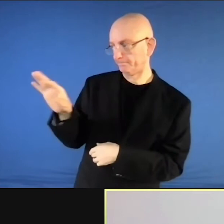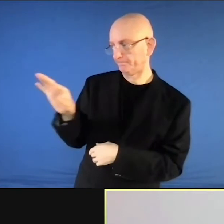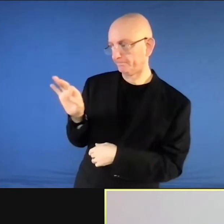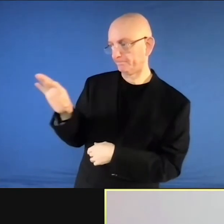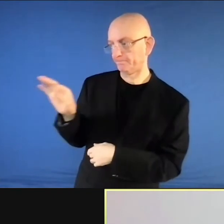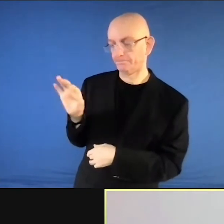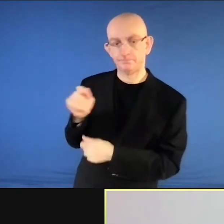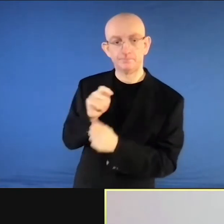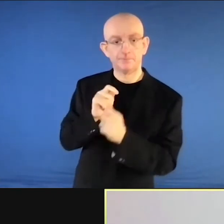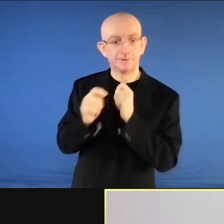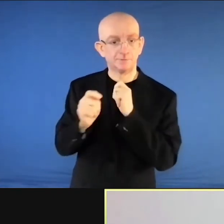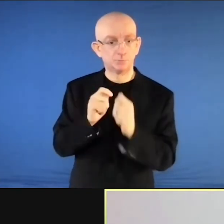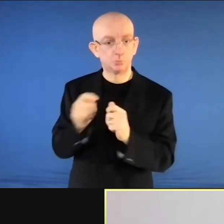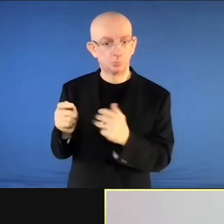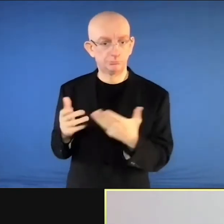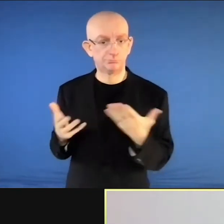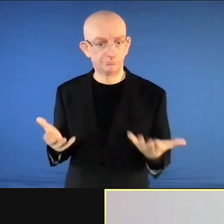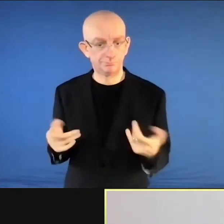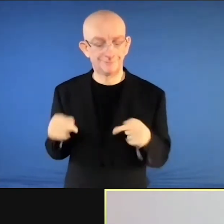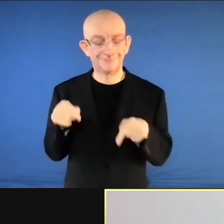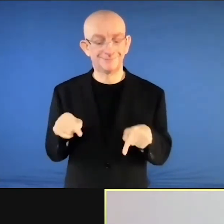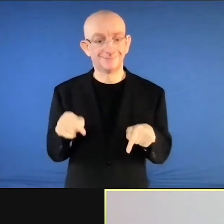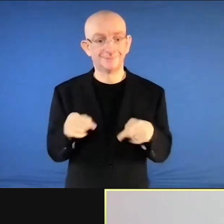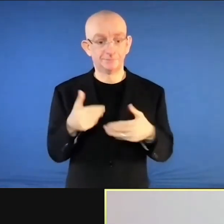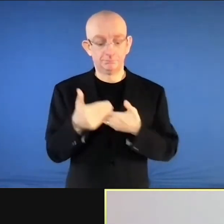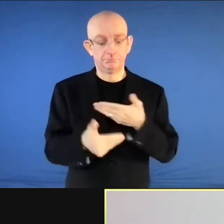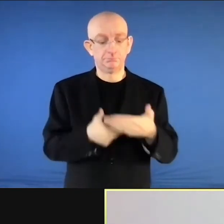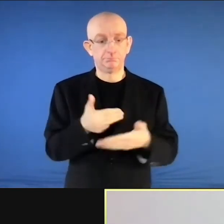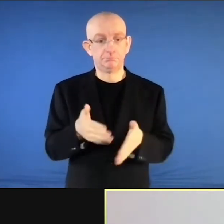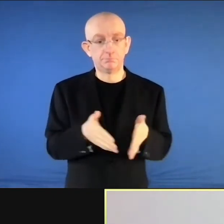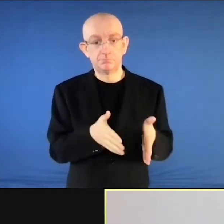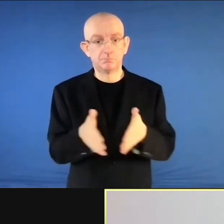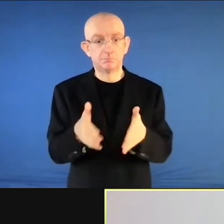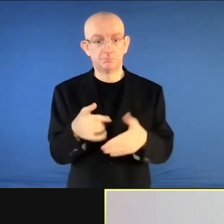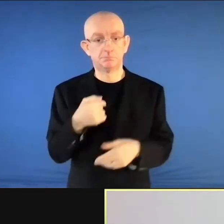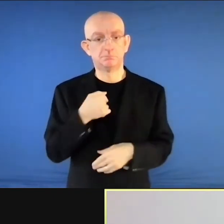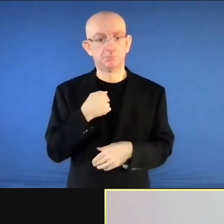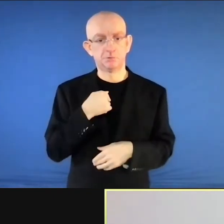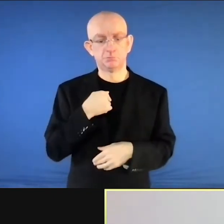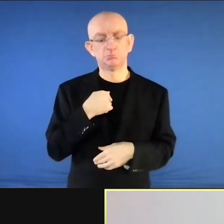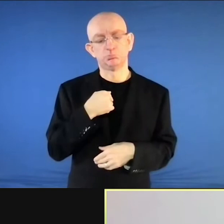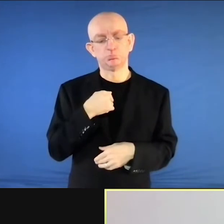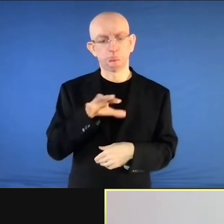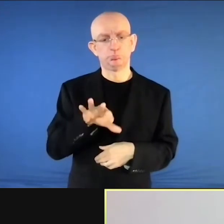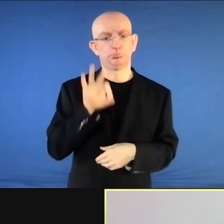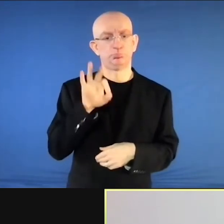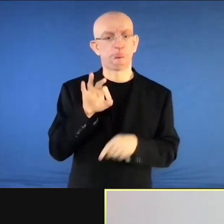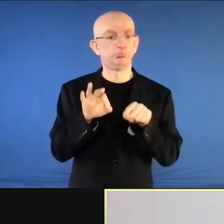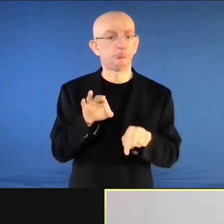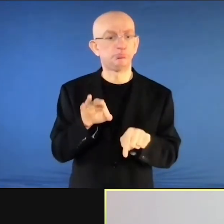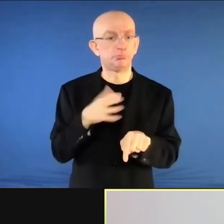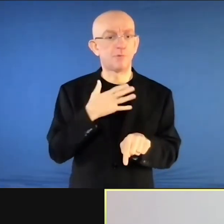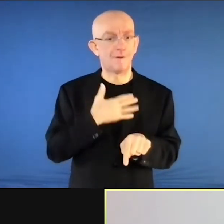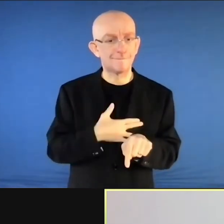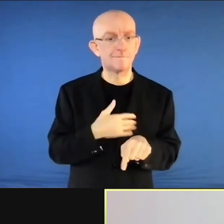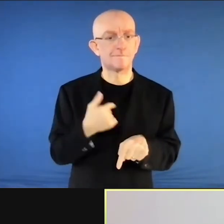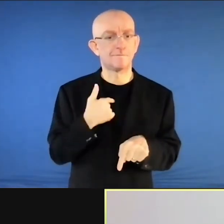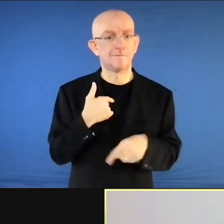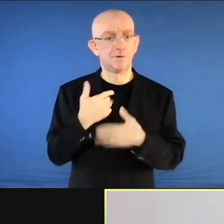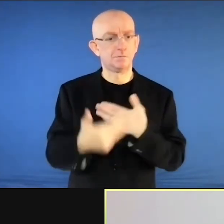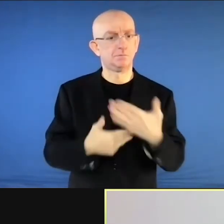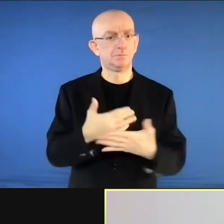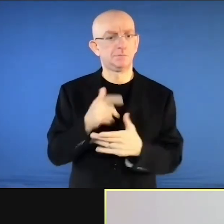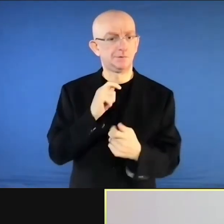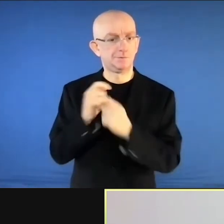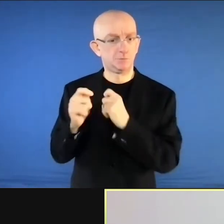research was conducting an interview. So the first two people refused first. They refused to